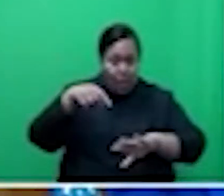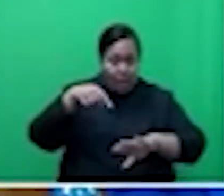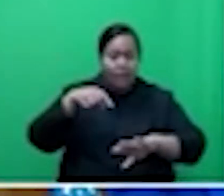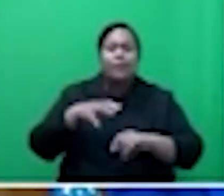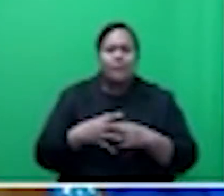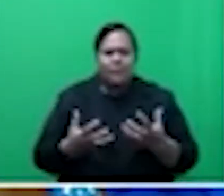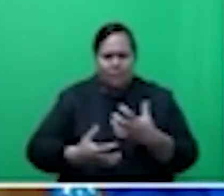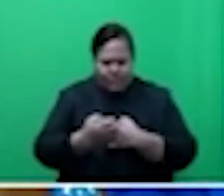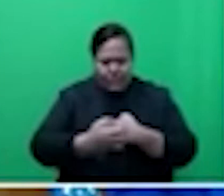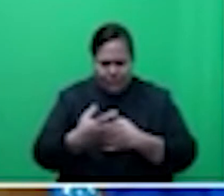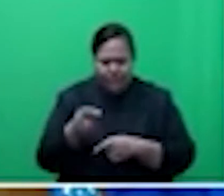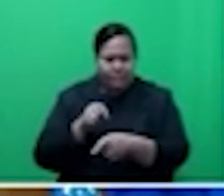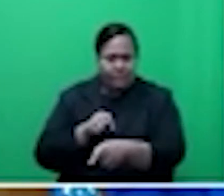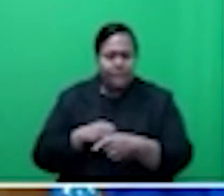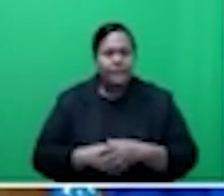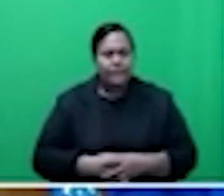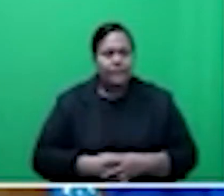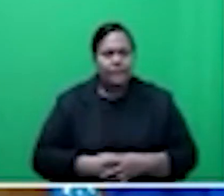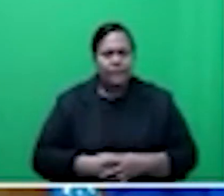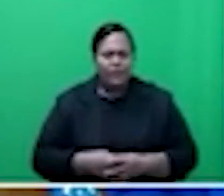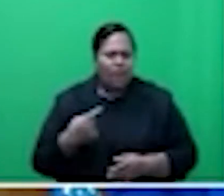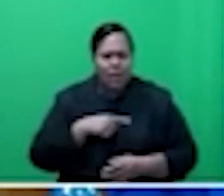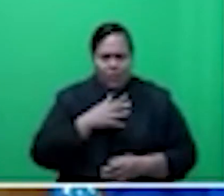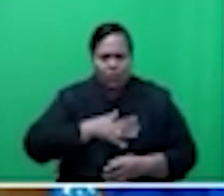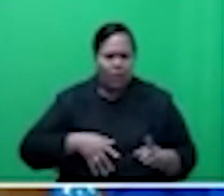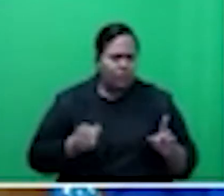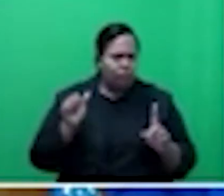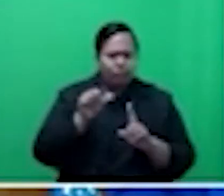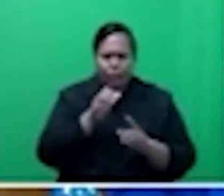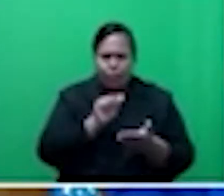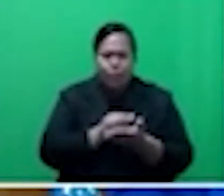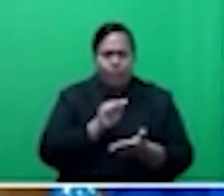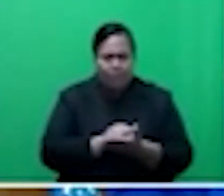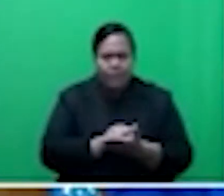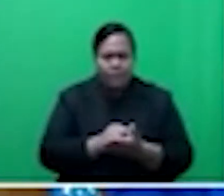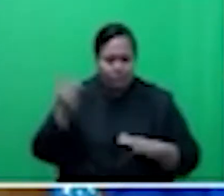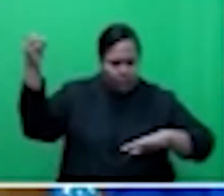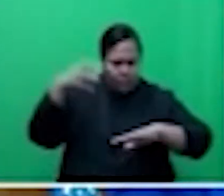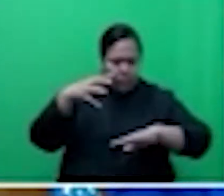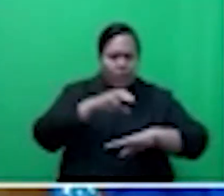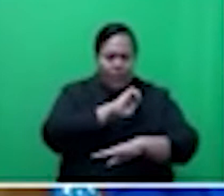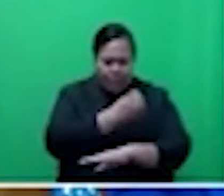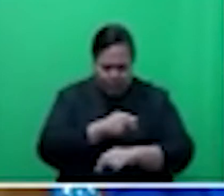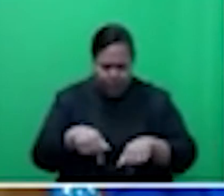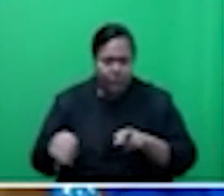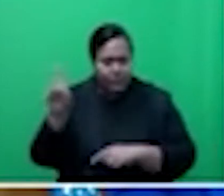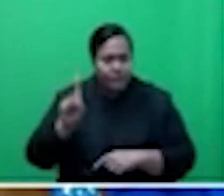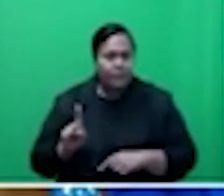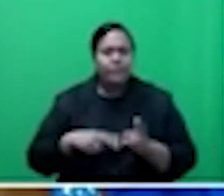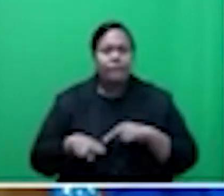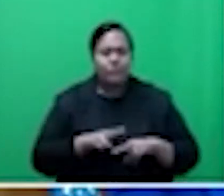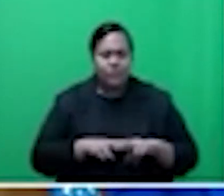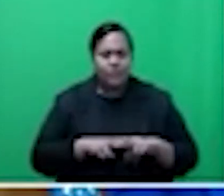as part of our approach to 100% renewable energy across all of Fiji. For the grid extension program, which